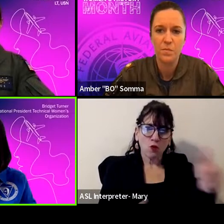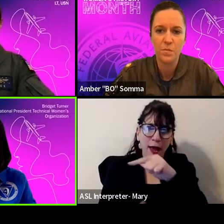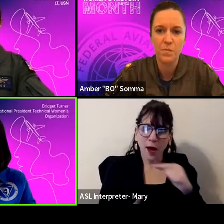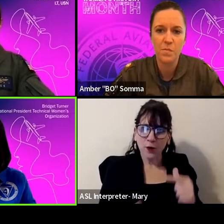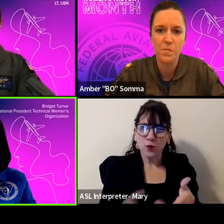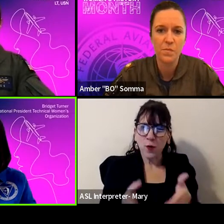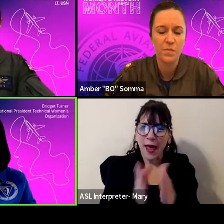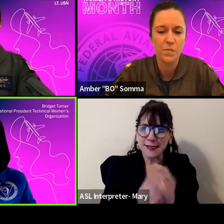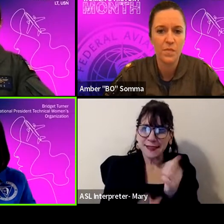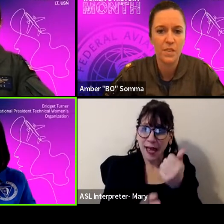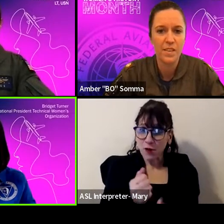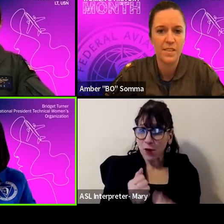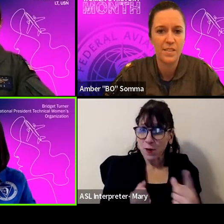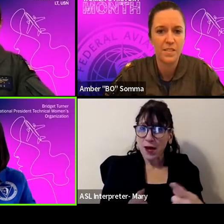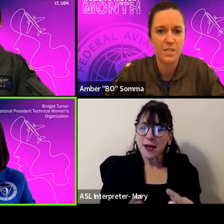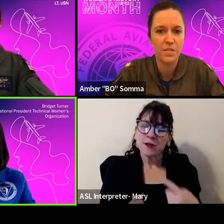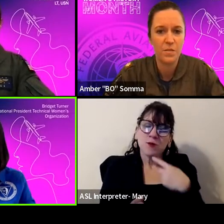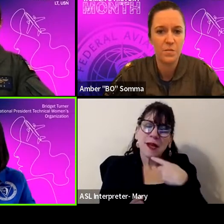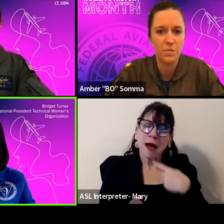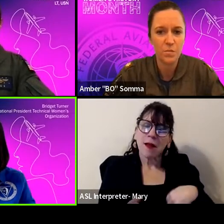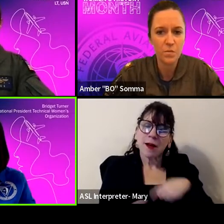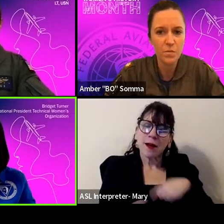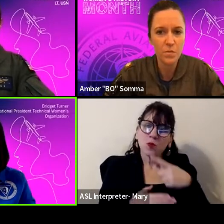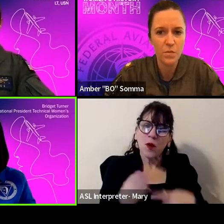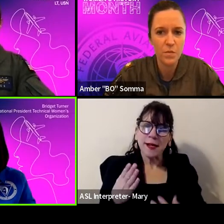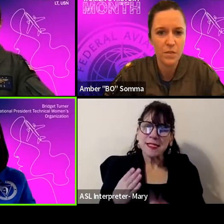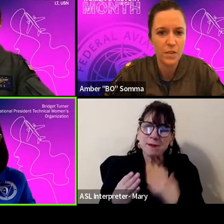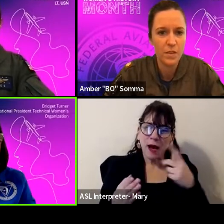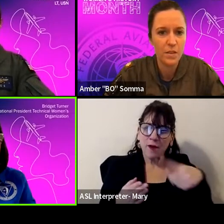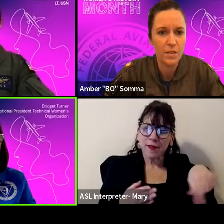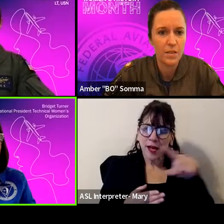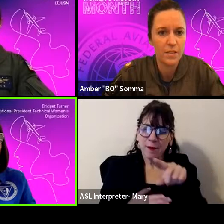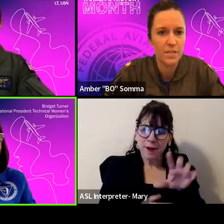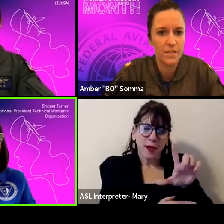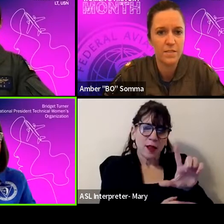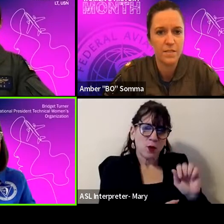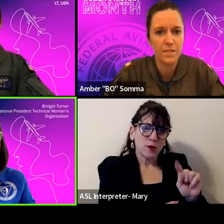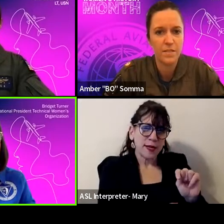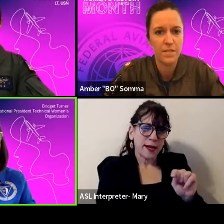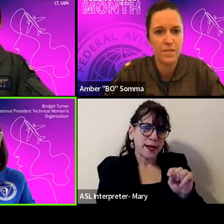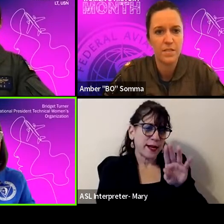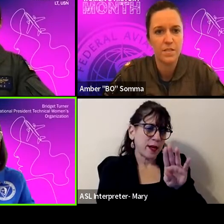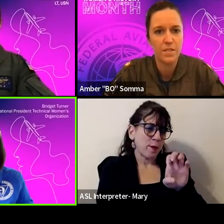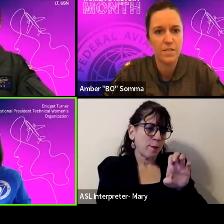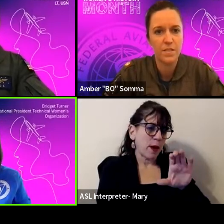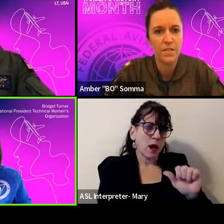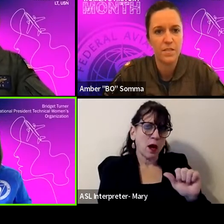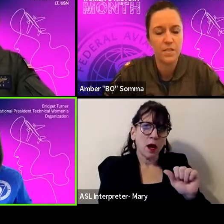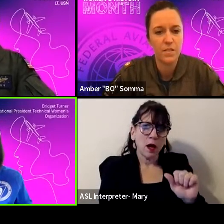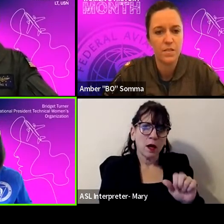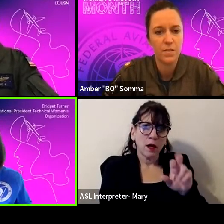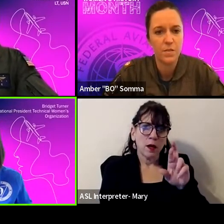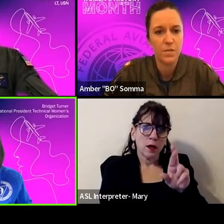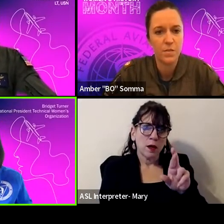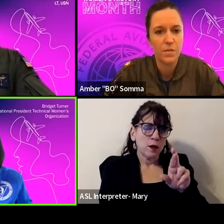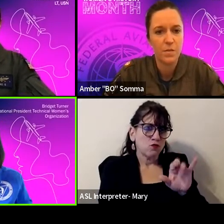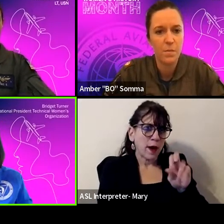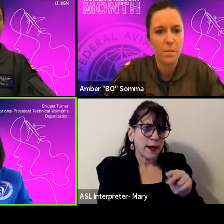ask everyone to tell us what inspired them. Lieutenant Rebecca Ryan, can you let us know what inspired you as